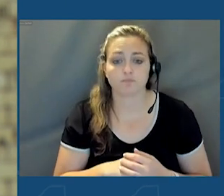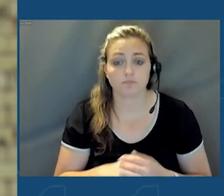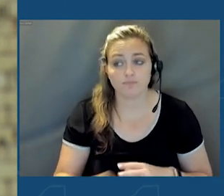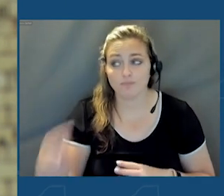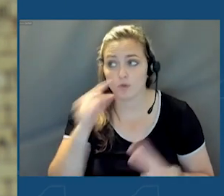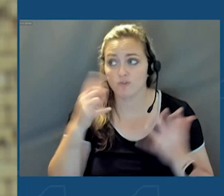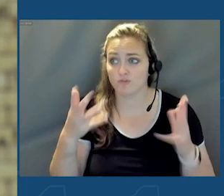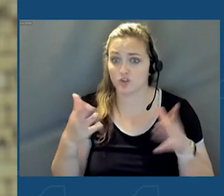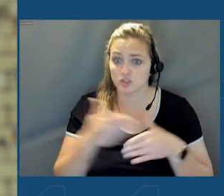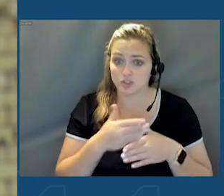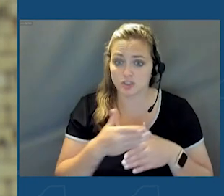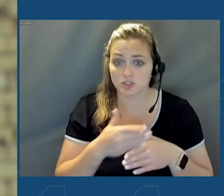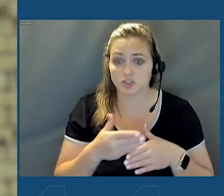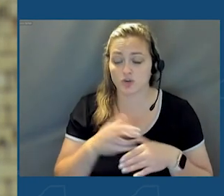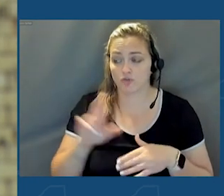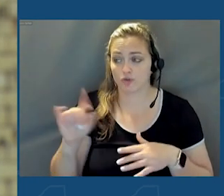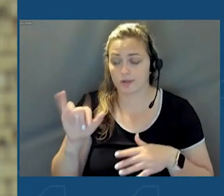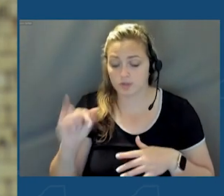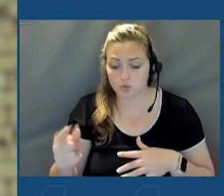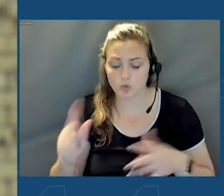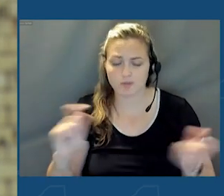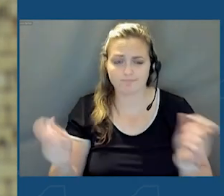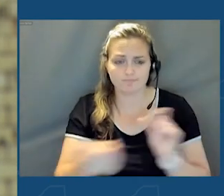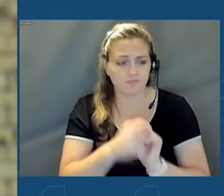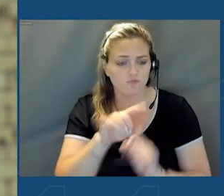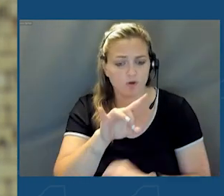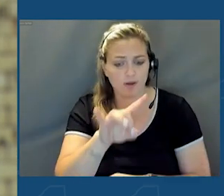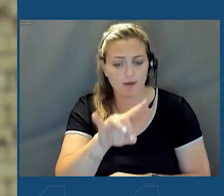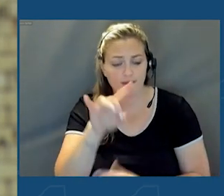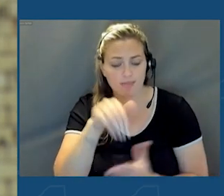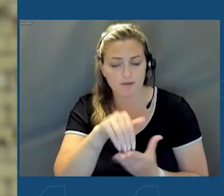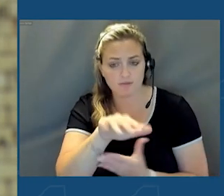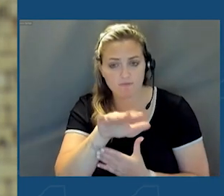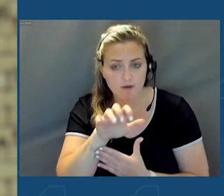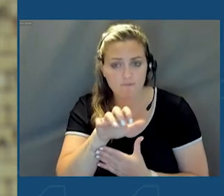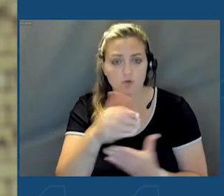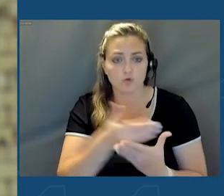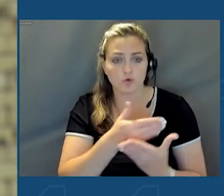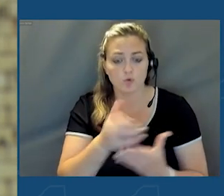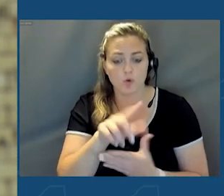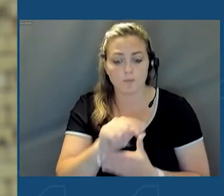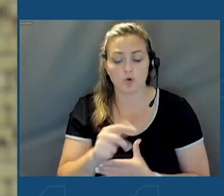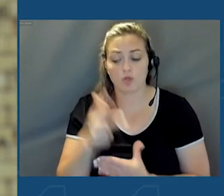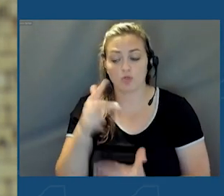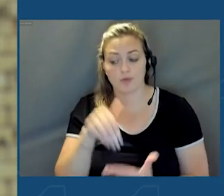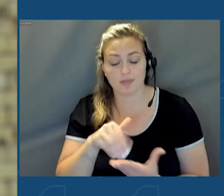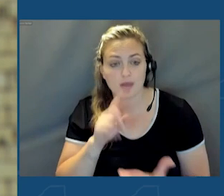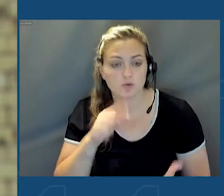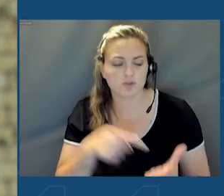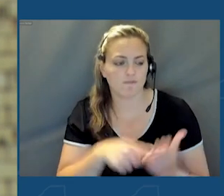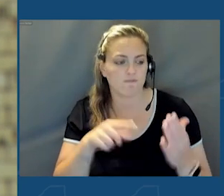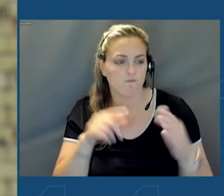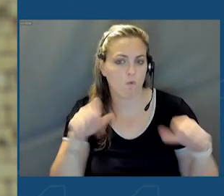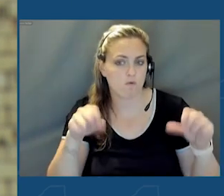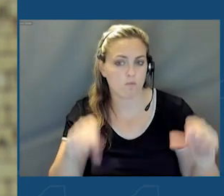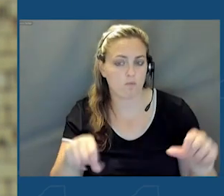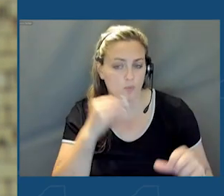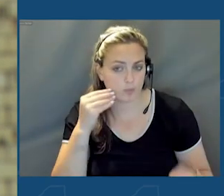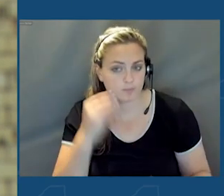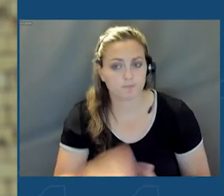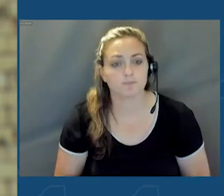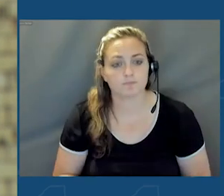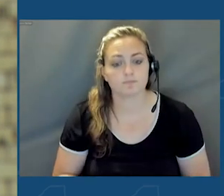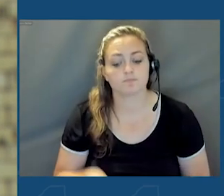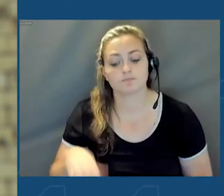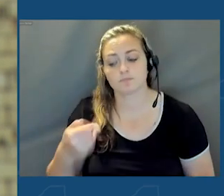shared, the rezoning paved the way for 8,500 new apartments, including 3,000 affordable homes. The Gowanus